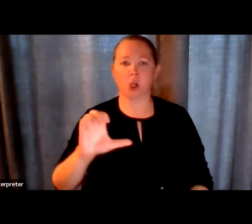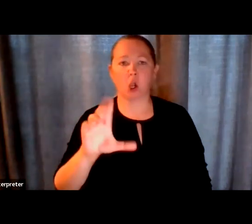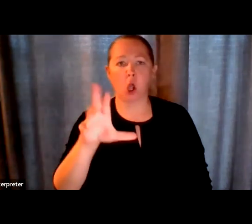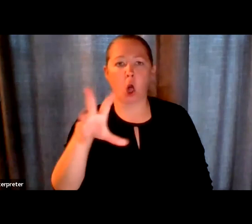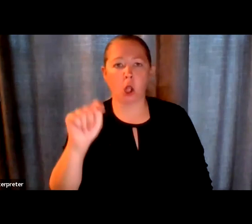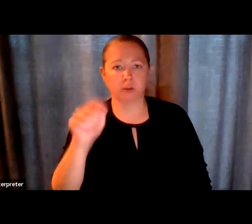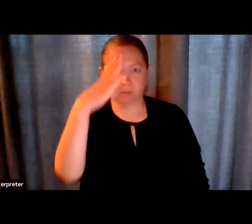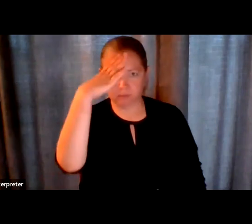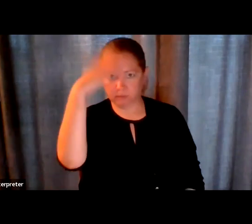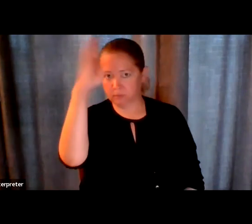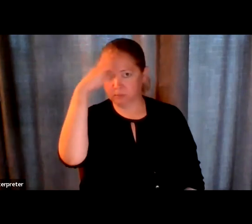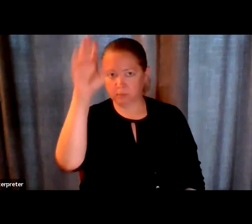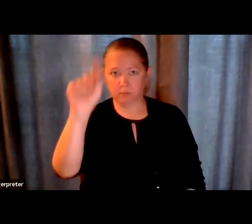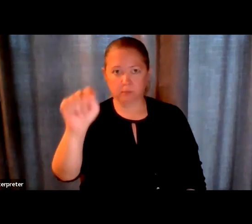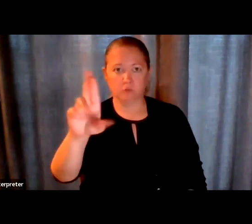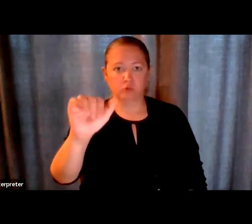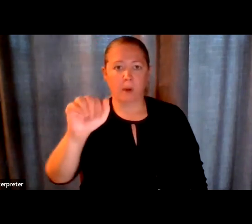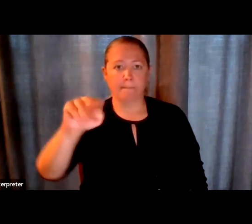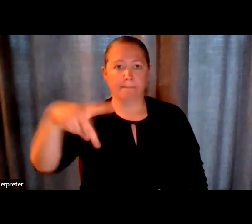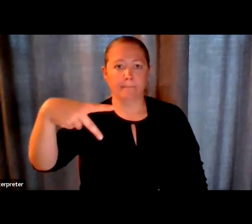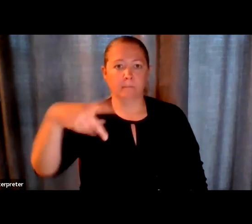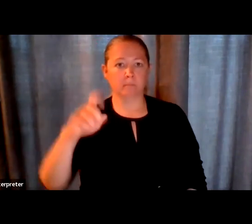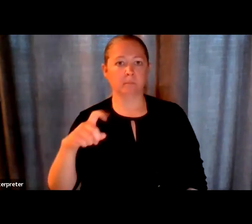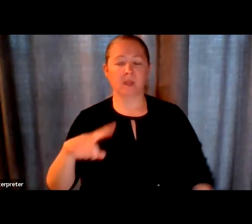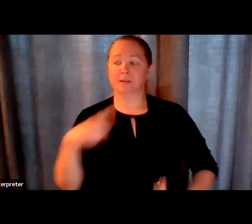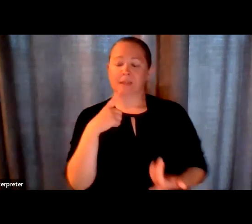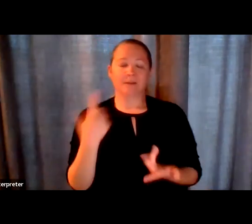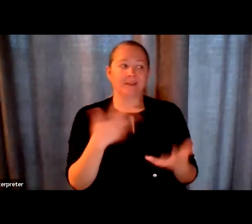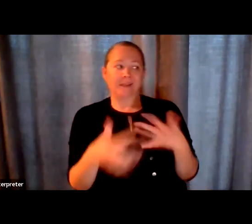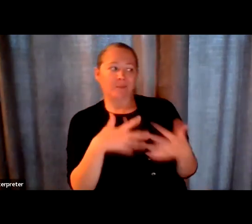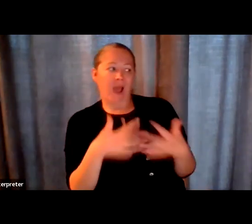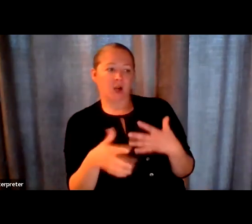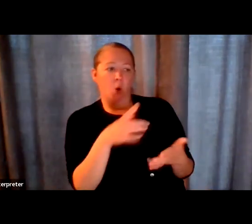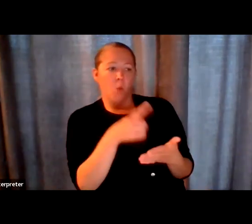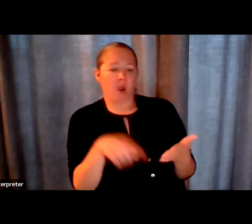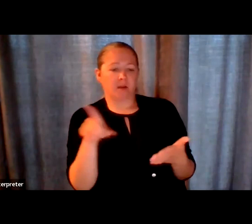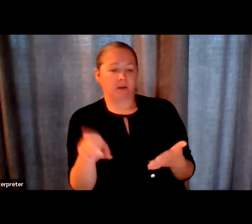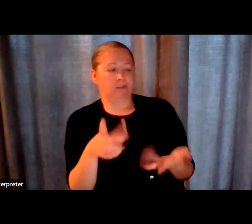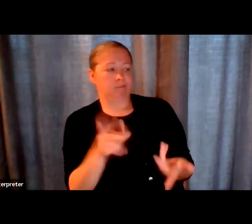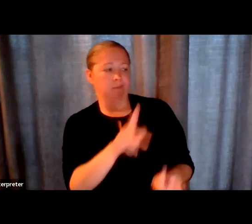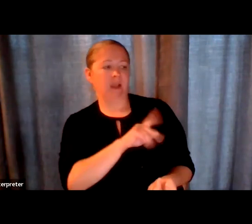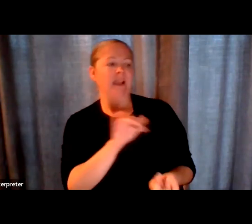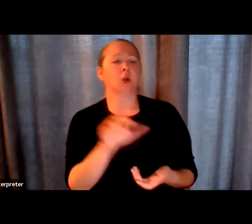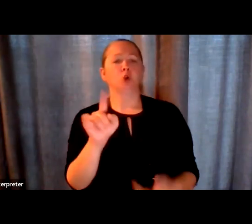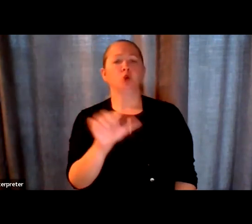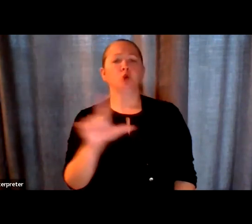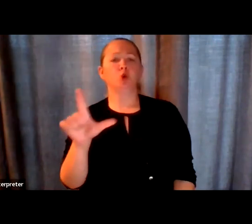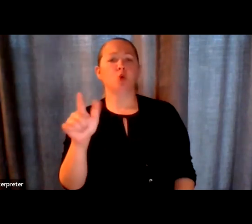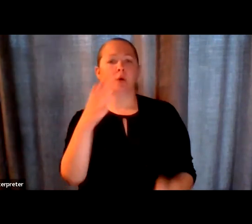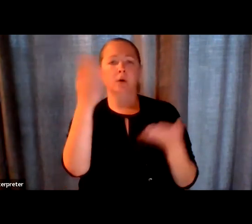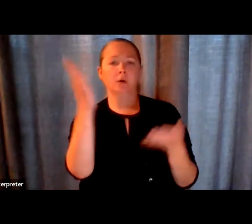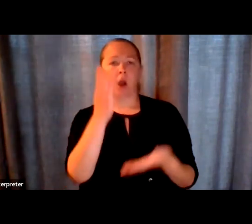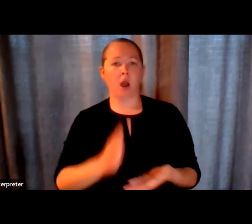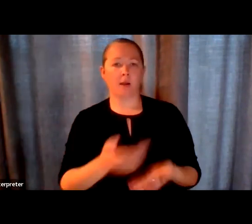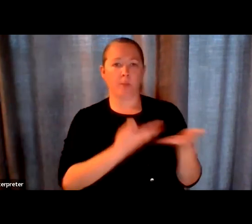just emboldens them, because they sort of say that it doesn't matter what he's like, he's just the tool that God chose to bring all that God wanted to